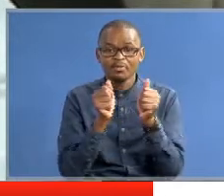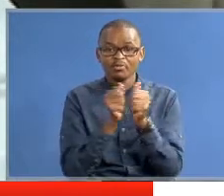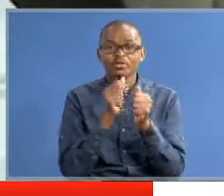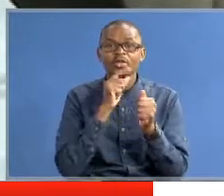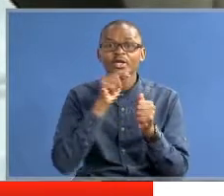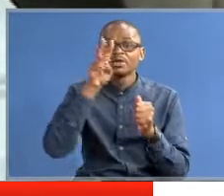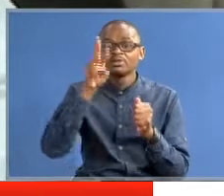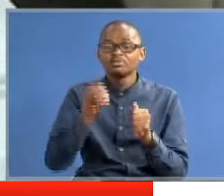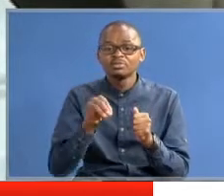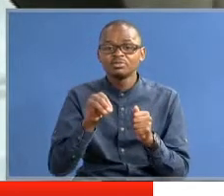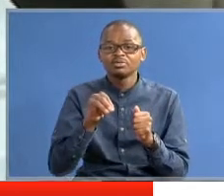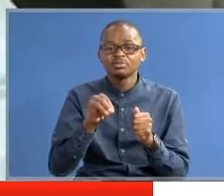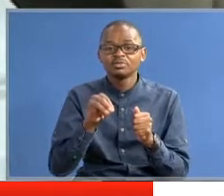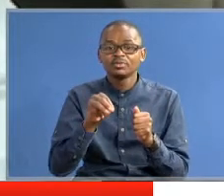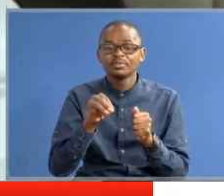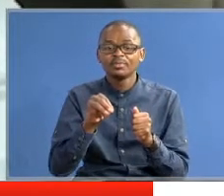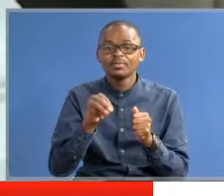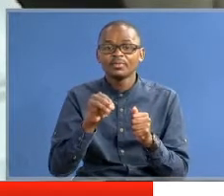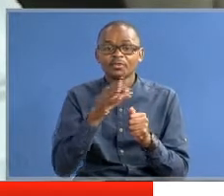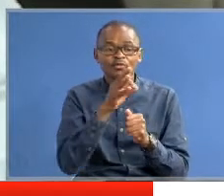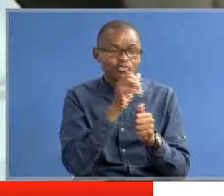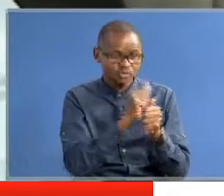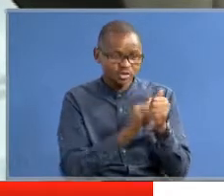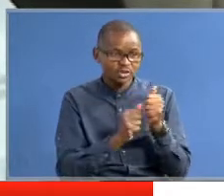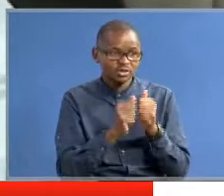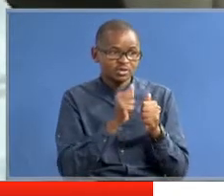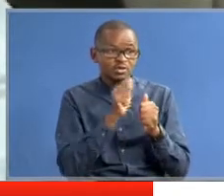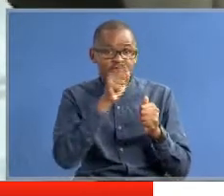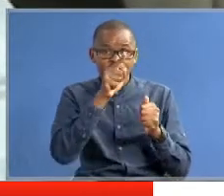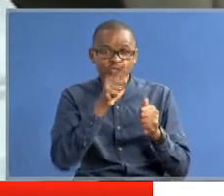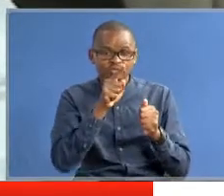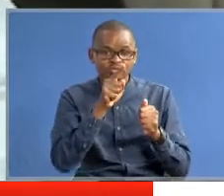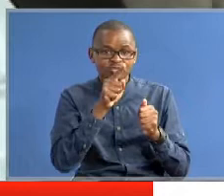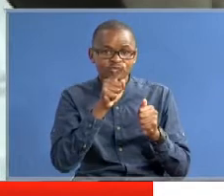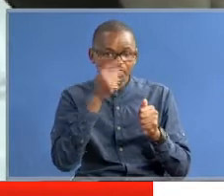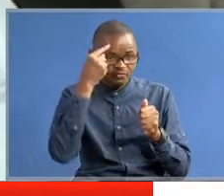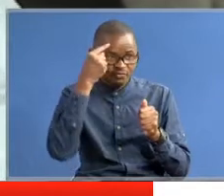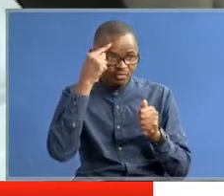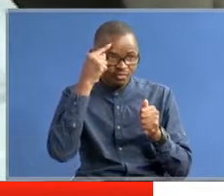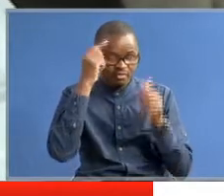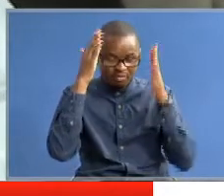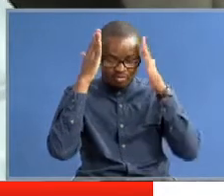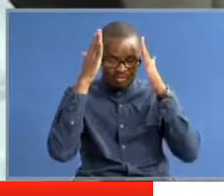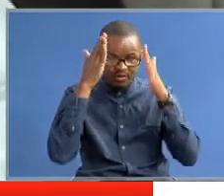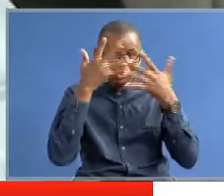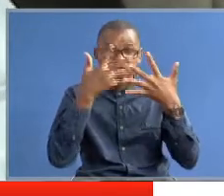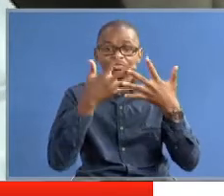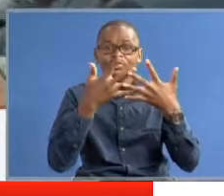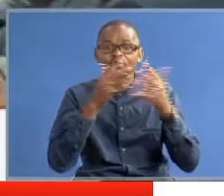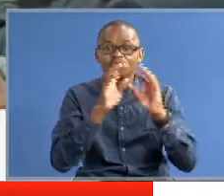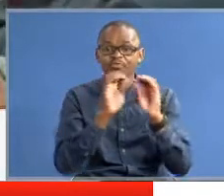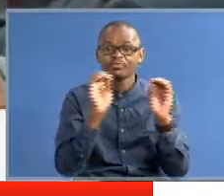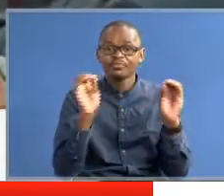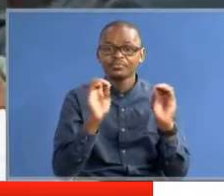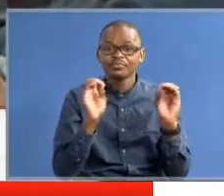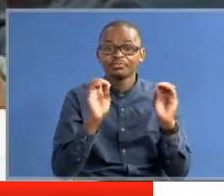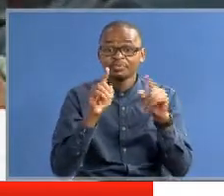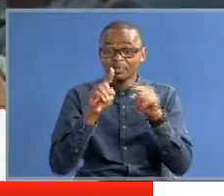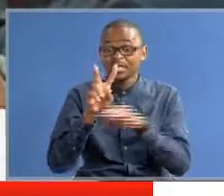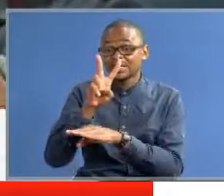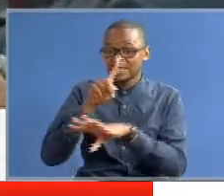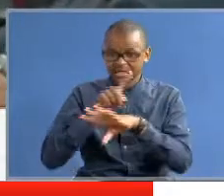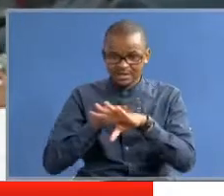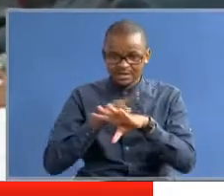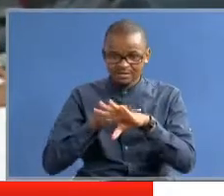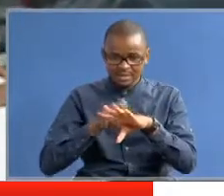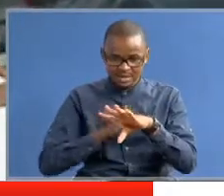own amount, of which you would either forfeit or commit him to prison if he does not. This is the second